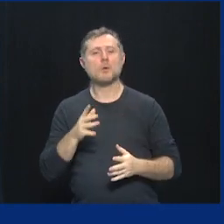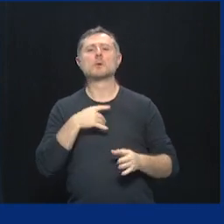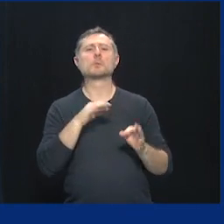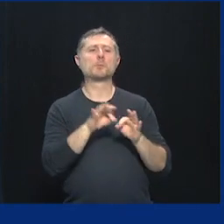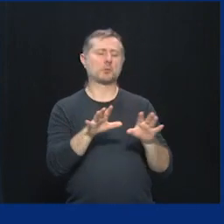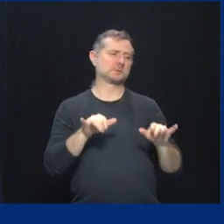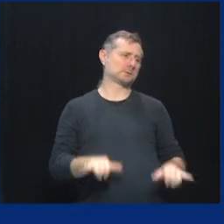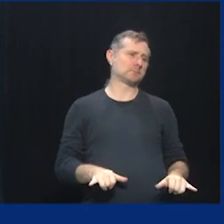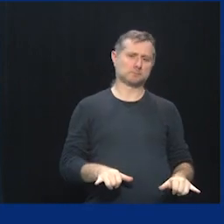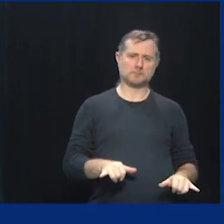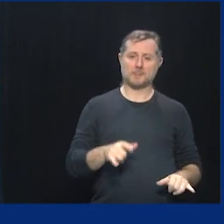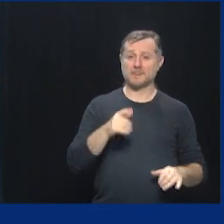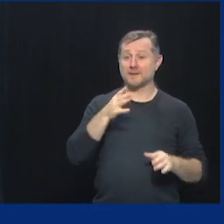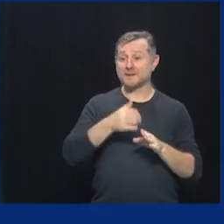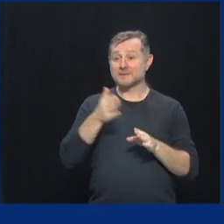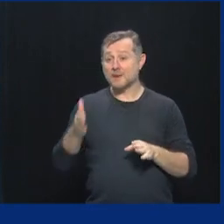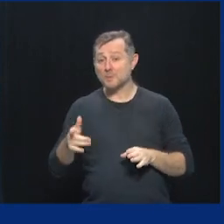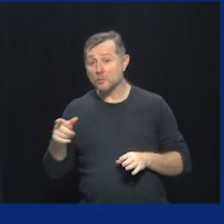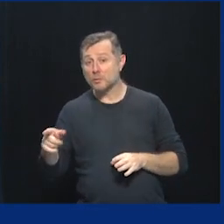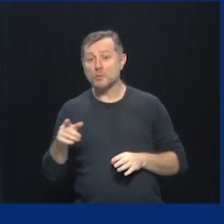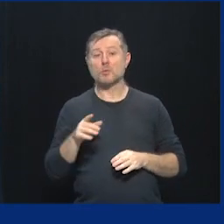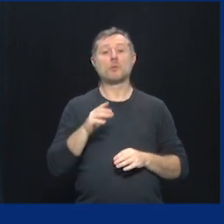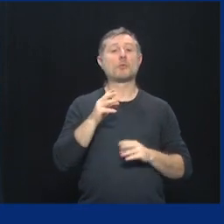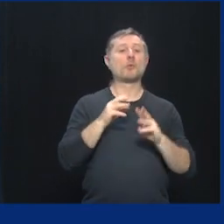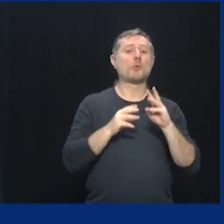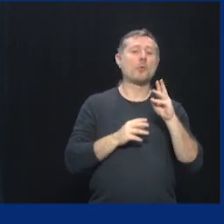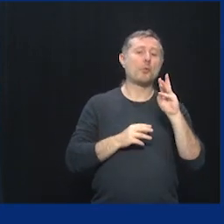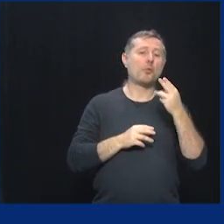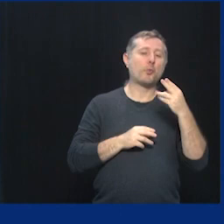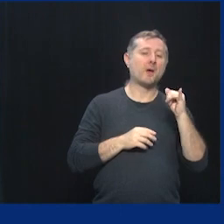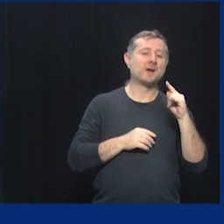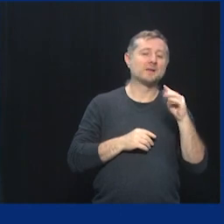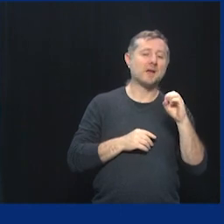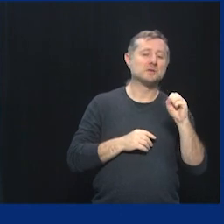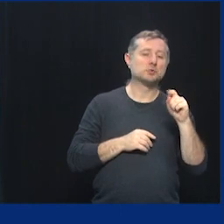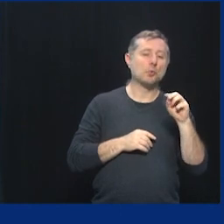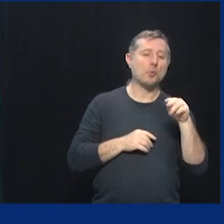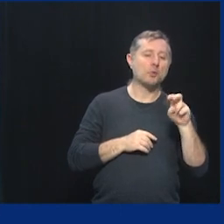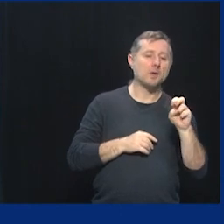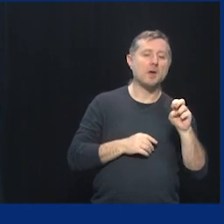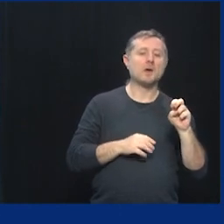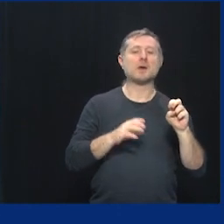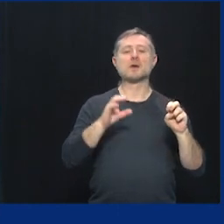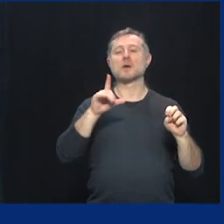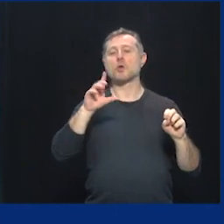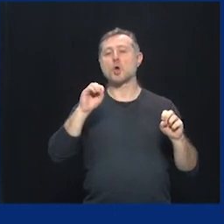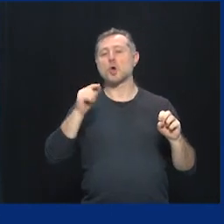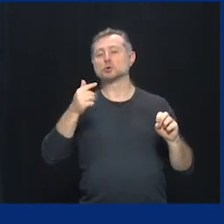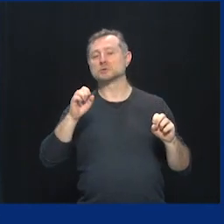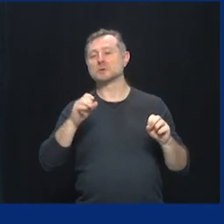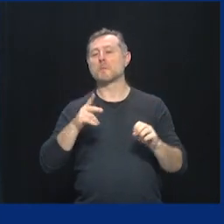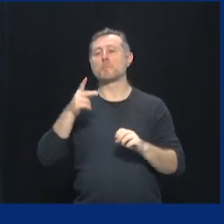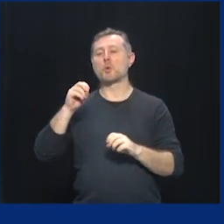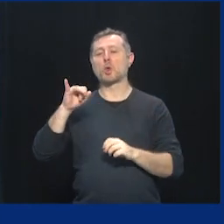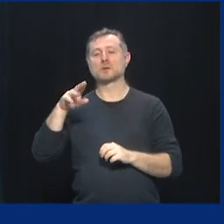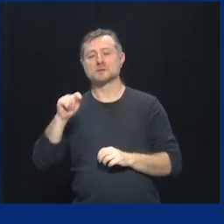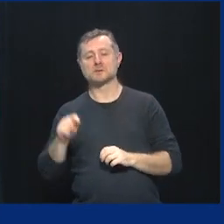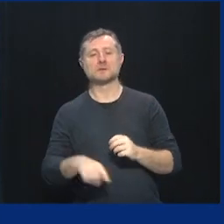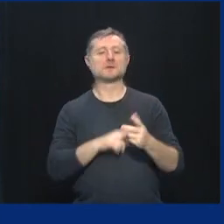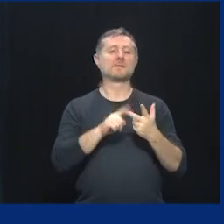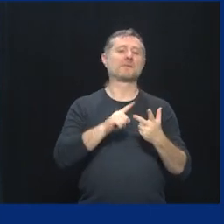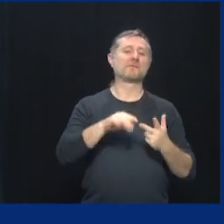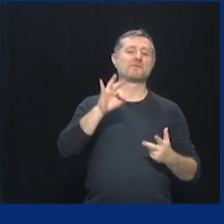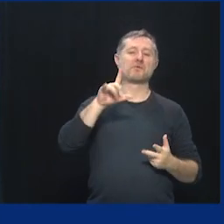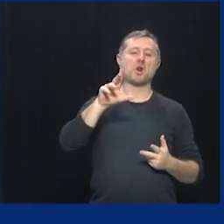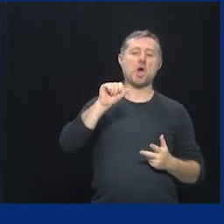of Whitestone, College Point, and parts of Flushing, Lefrak, I want you to know that we are here. I've asked the